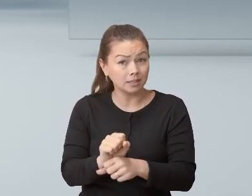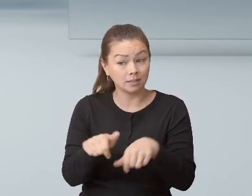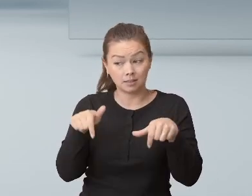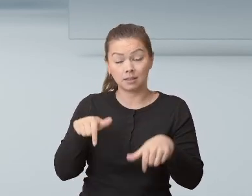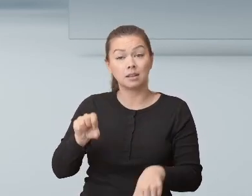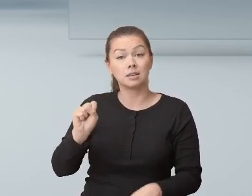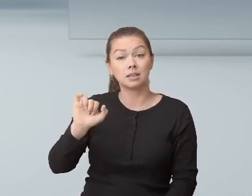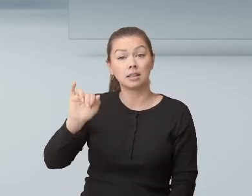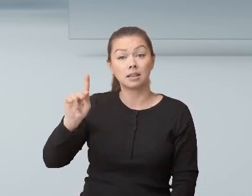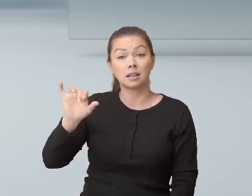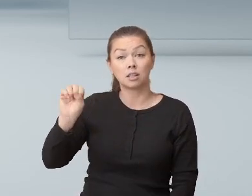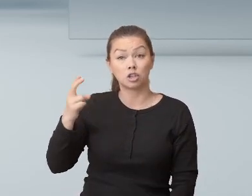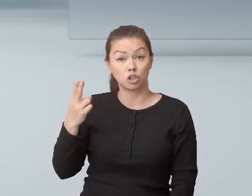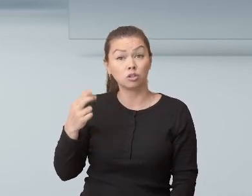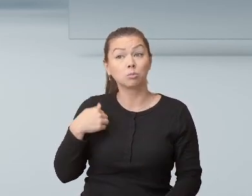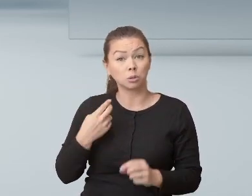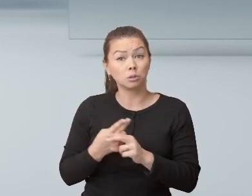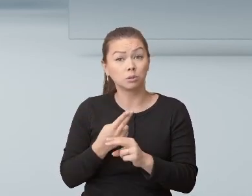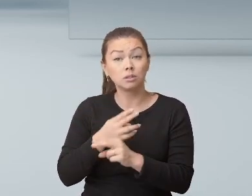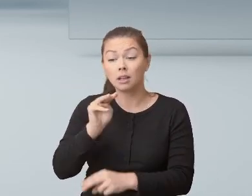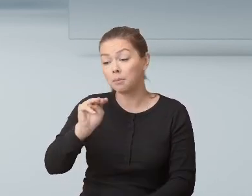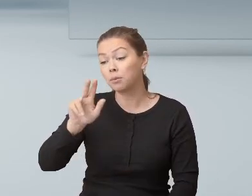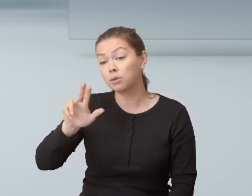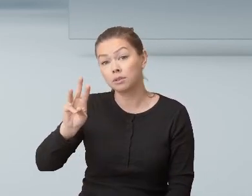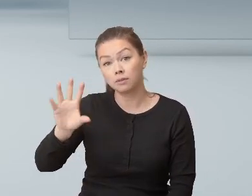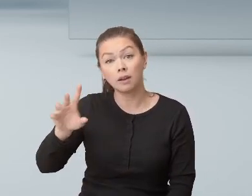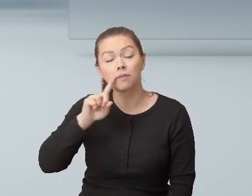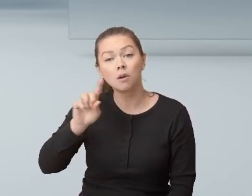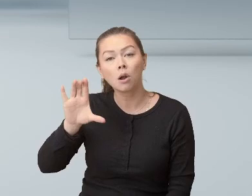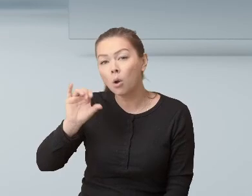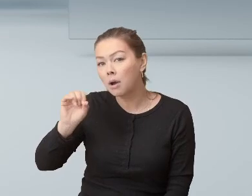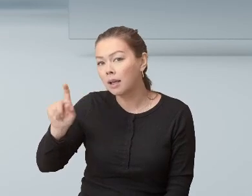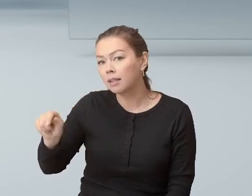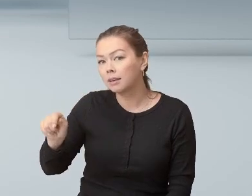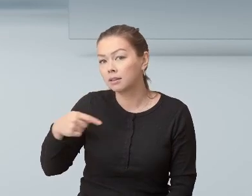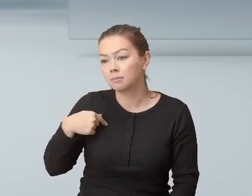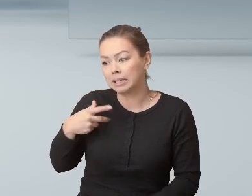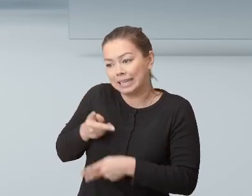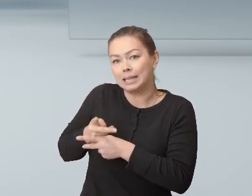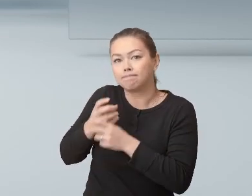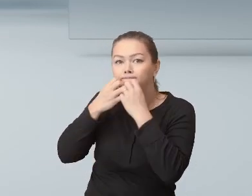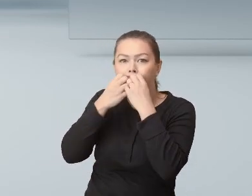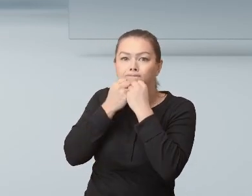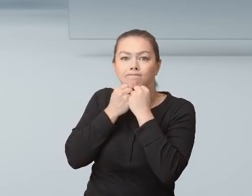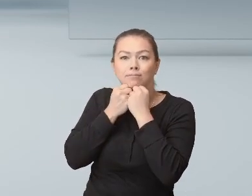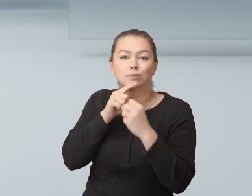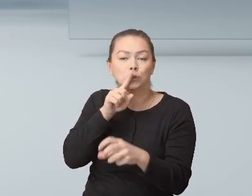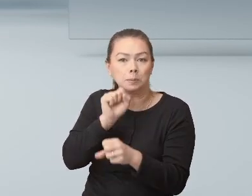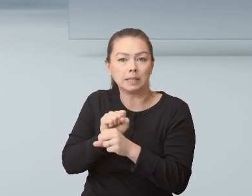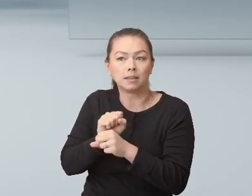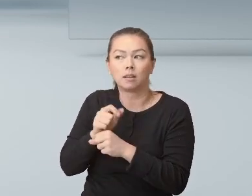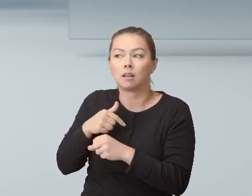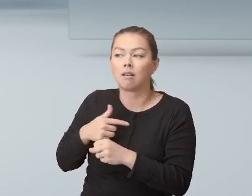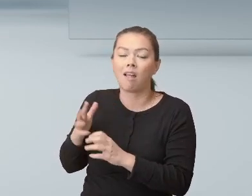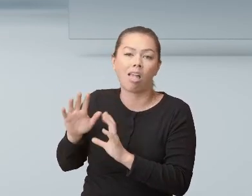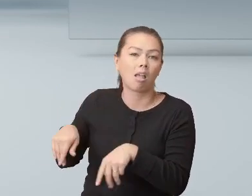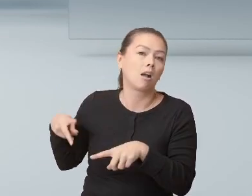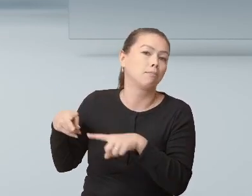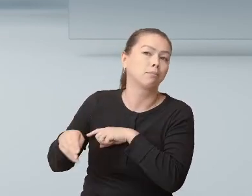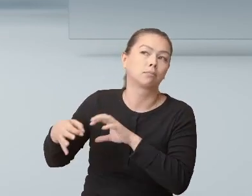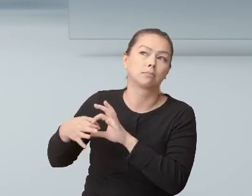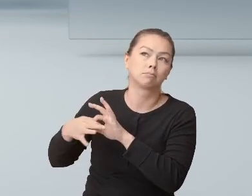give it back. I mean, this thing saves so much time in a day that it's paying for itself. And I think we're finding that, like I